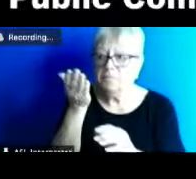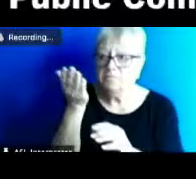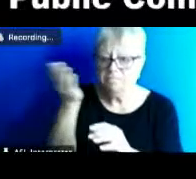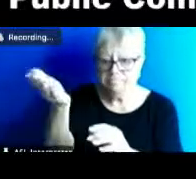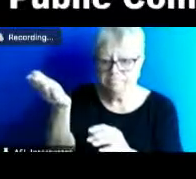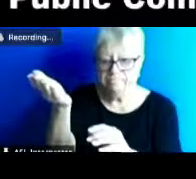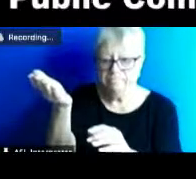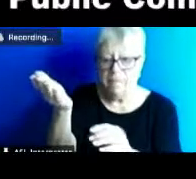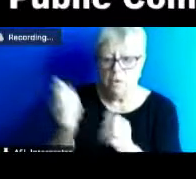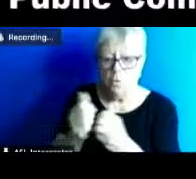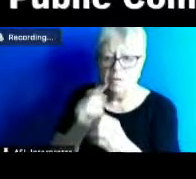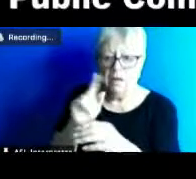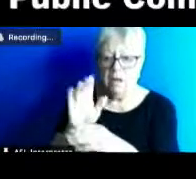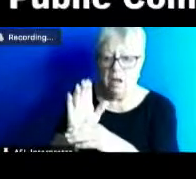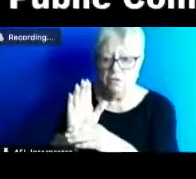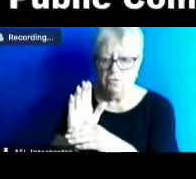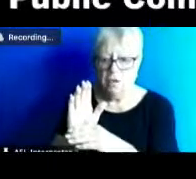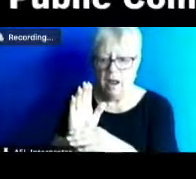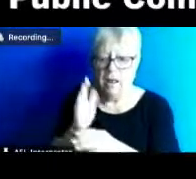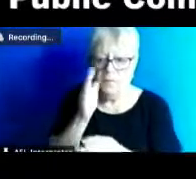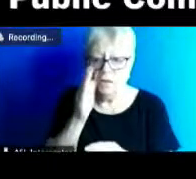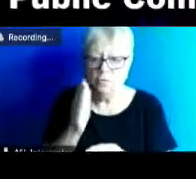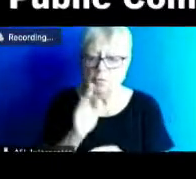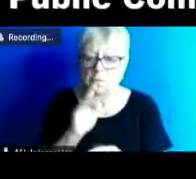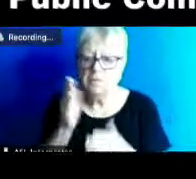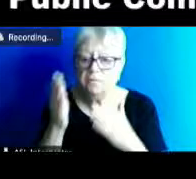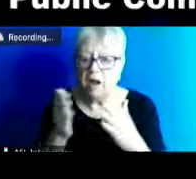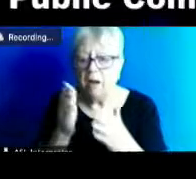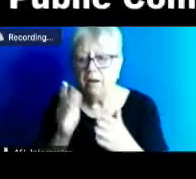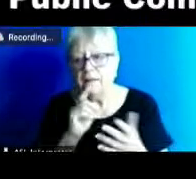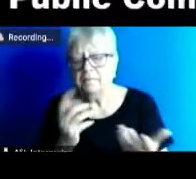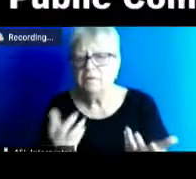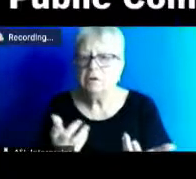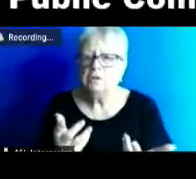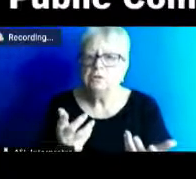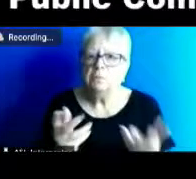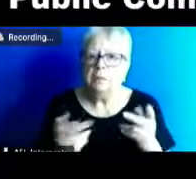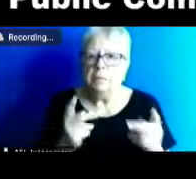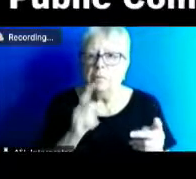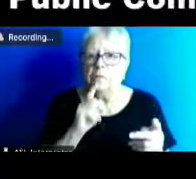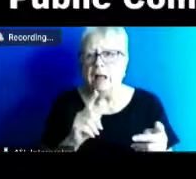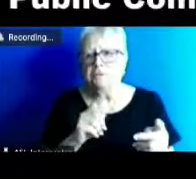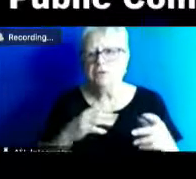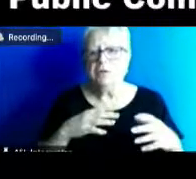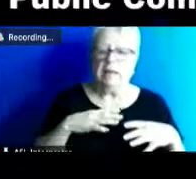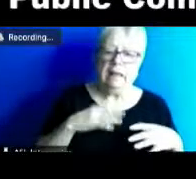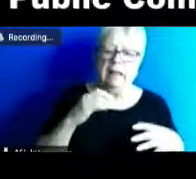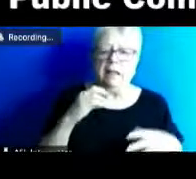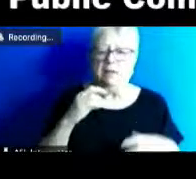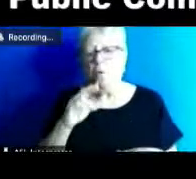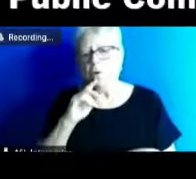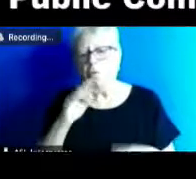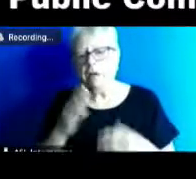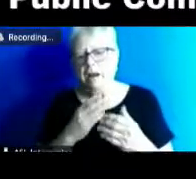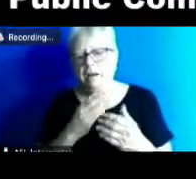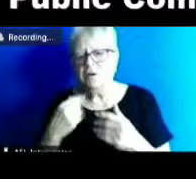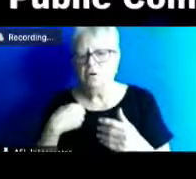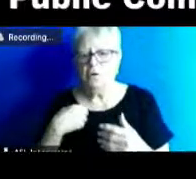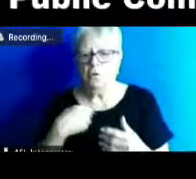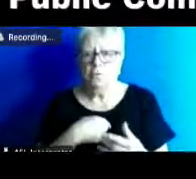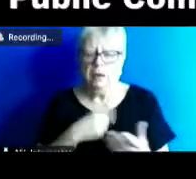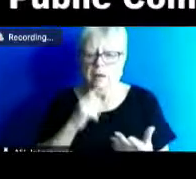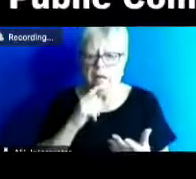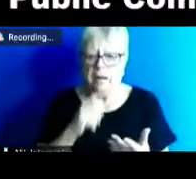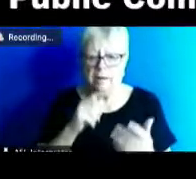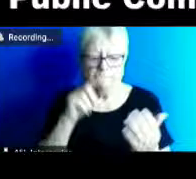changes shall be provided. If there's attorneys that leave or come, they have to be provided as well, so that we can evaluate for conflicts of interest,